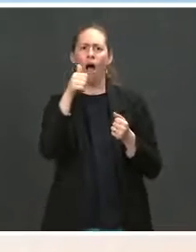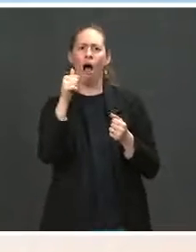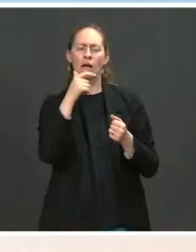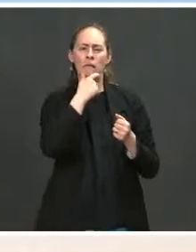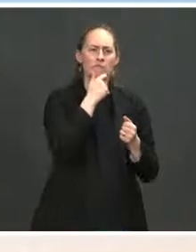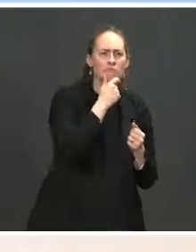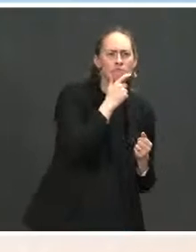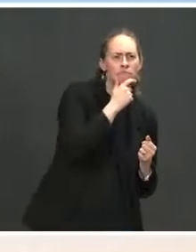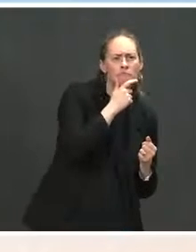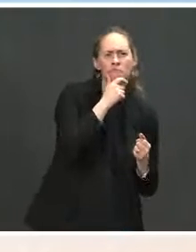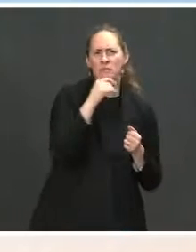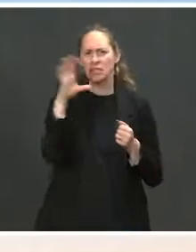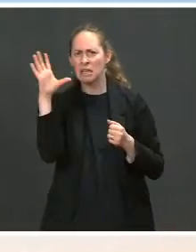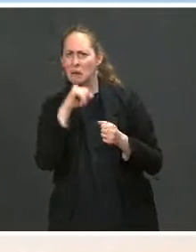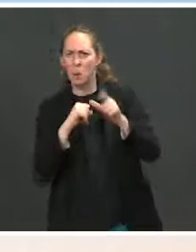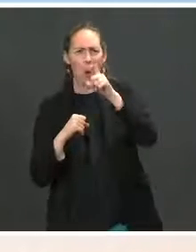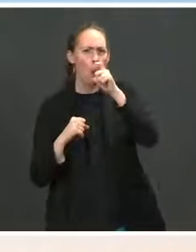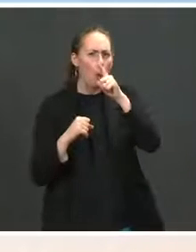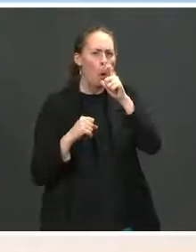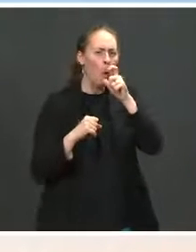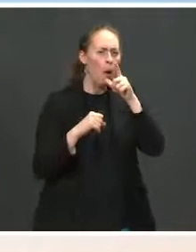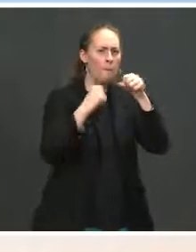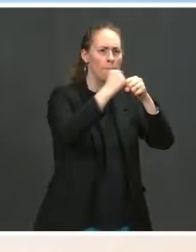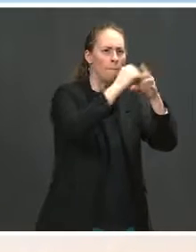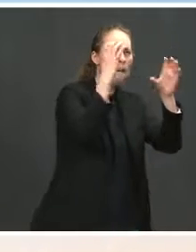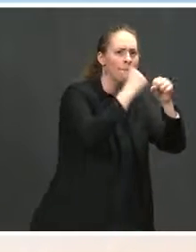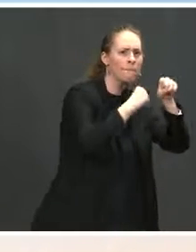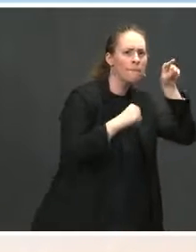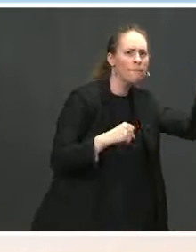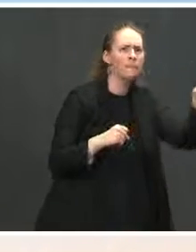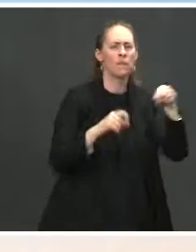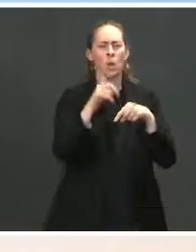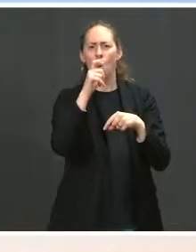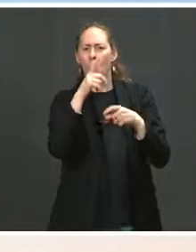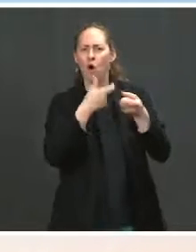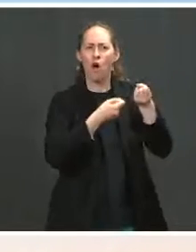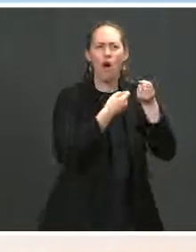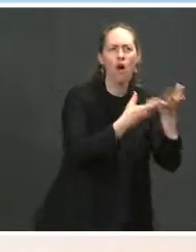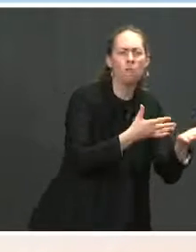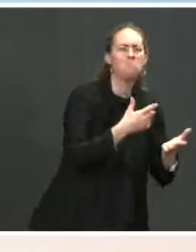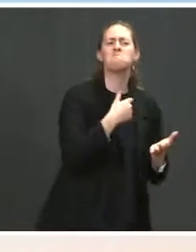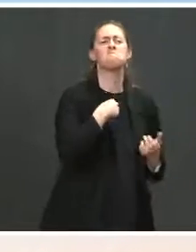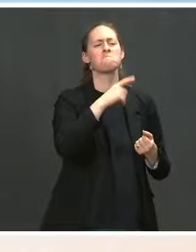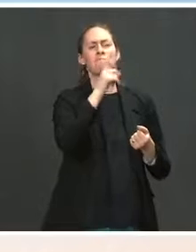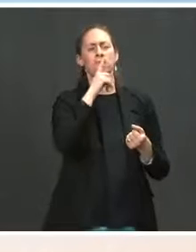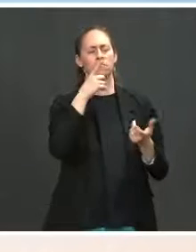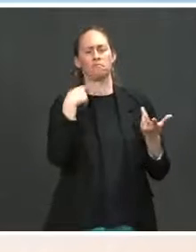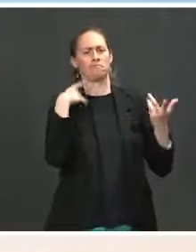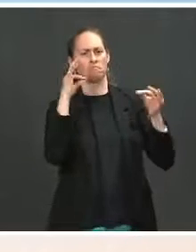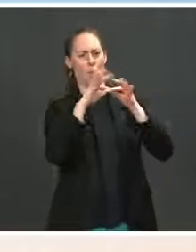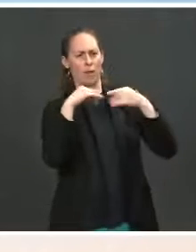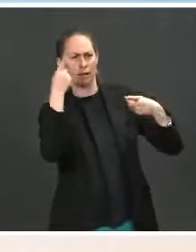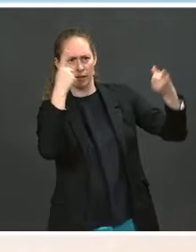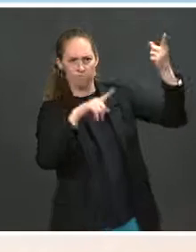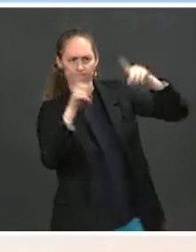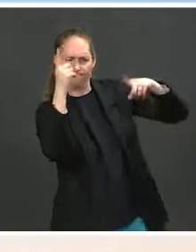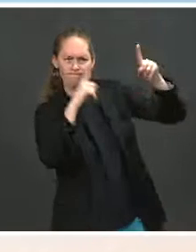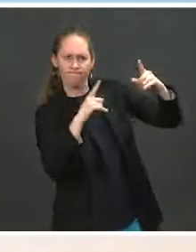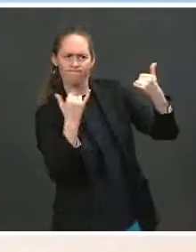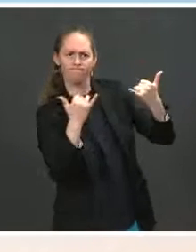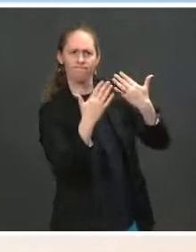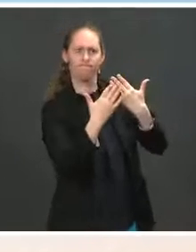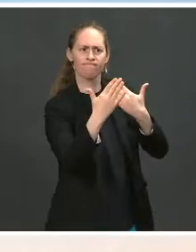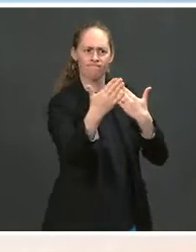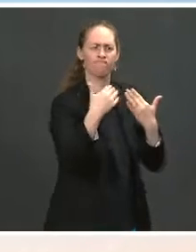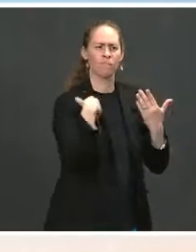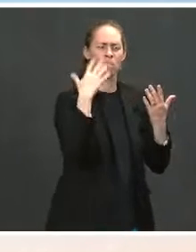Our focus is on looking for a diplomatic path forward with Iran. That's where we feel we can have a role and where we feel we